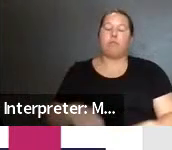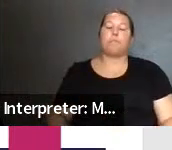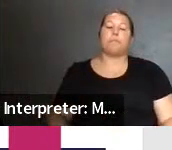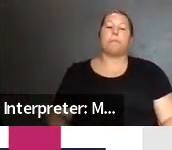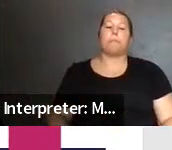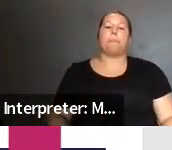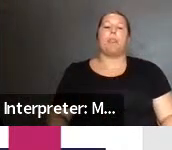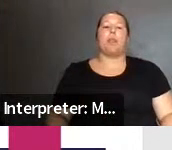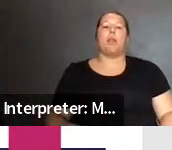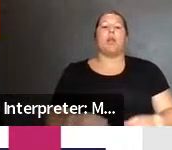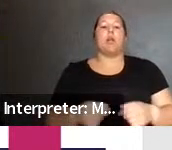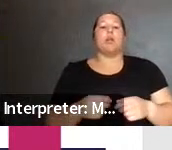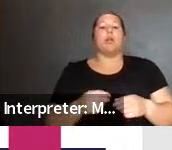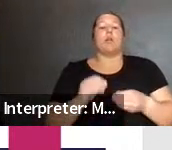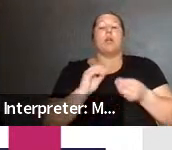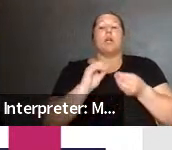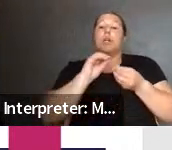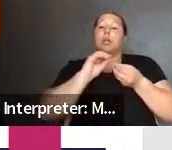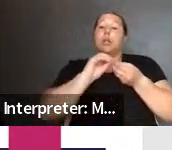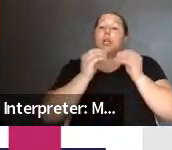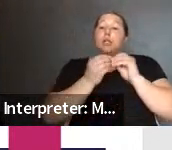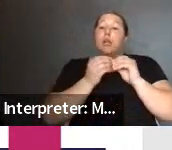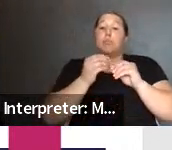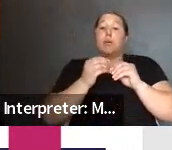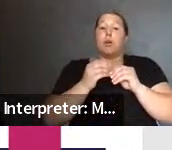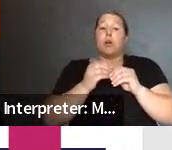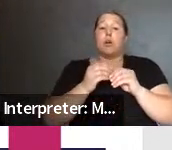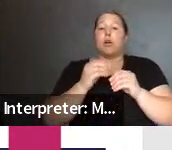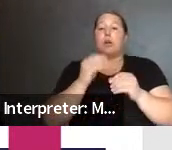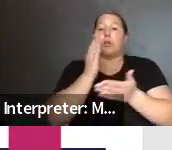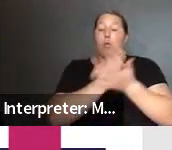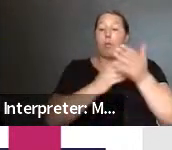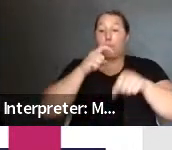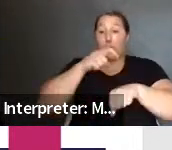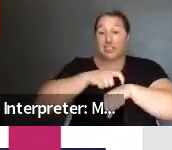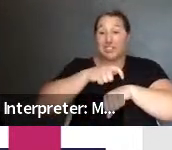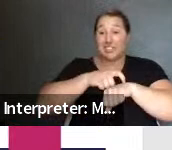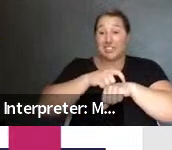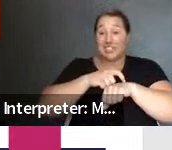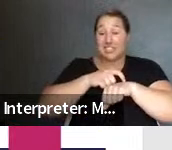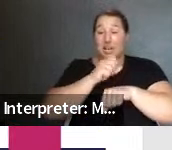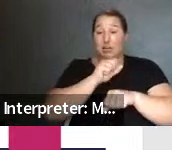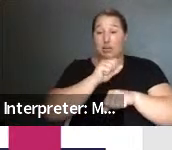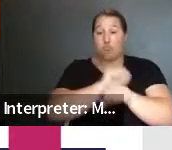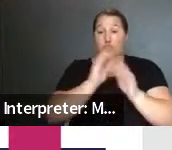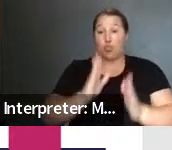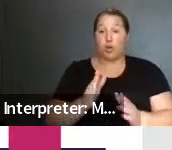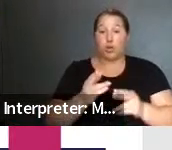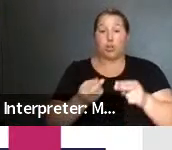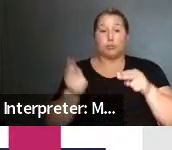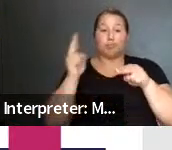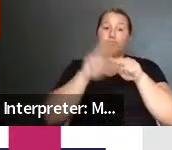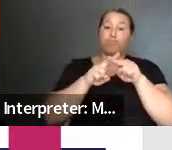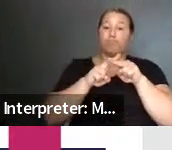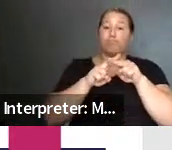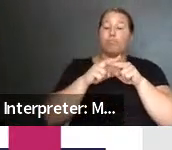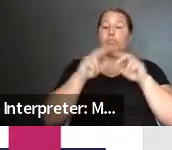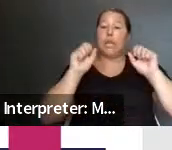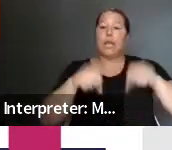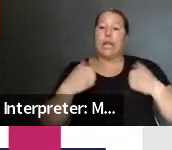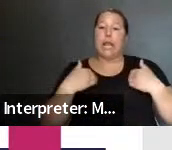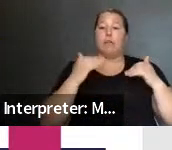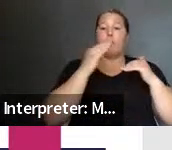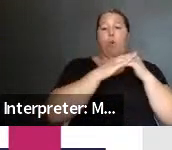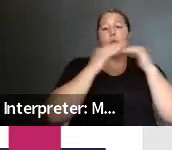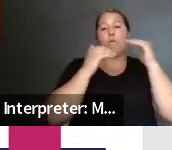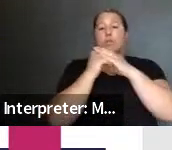of part-time employees so that we can have some overlap in shifts. We can have some overlap in support needs that we may